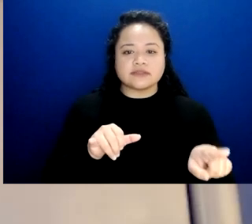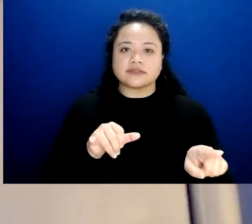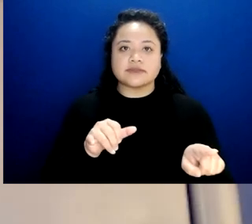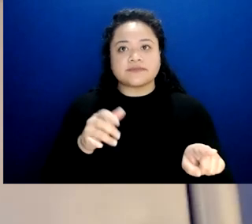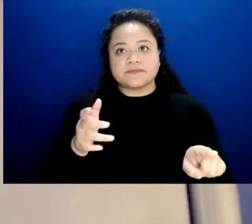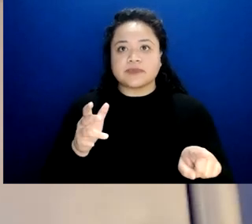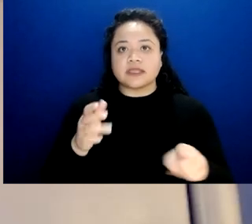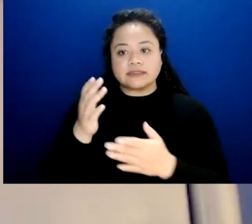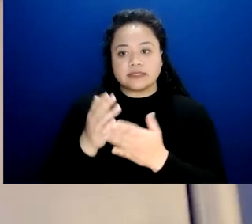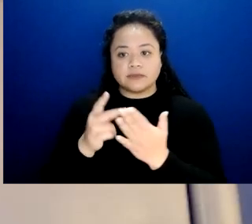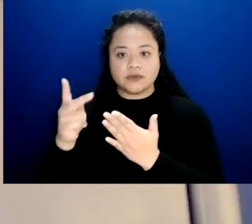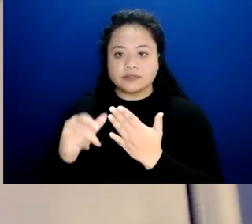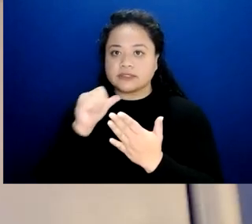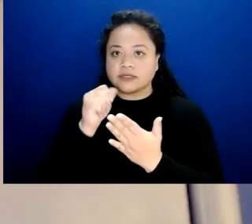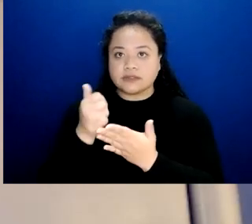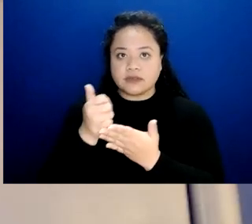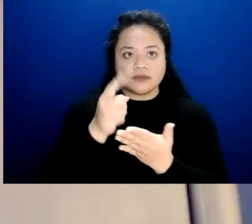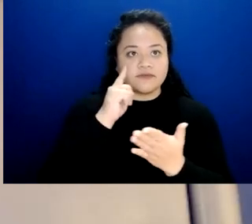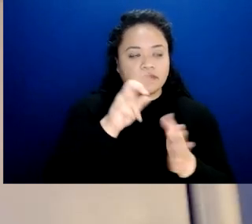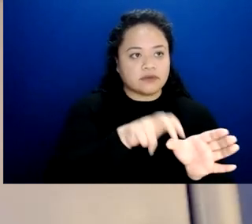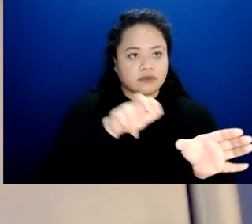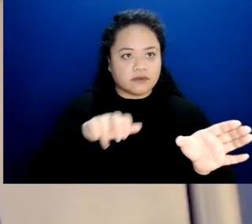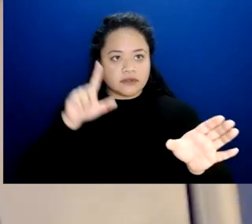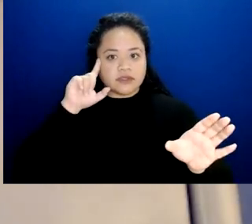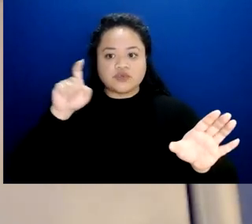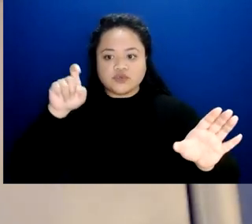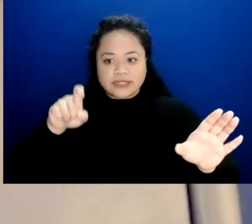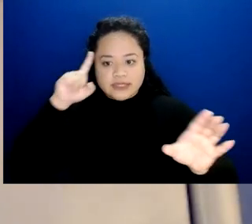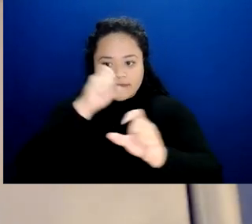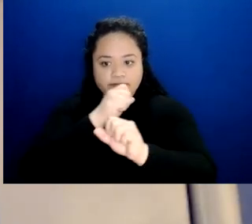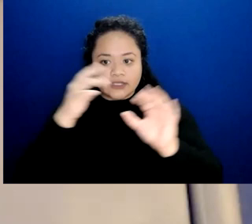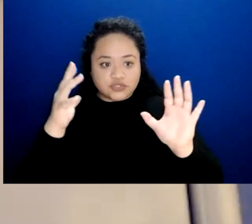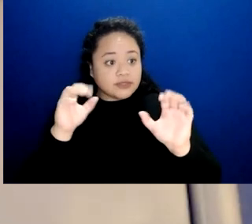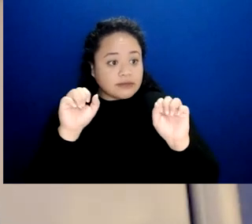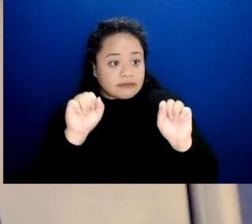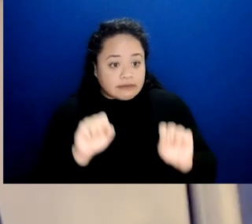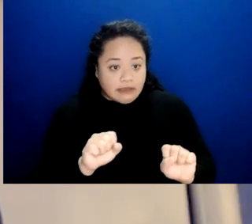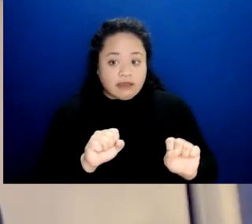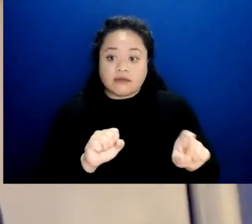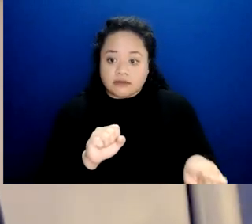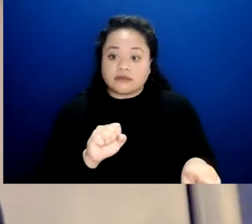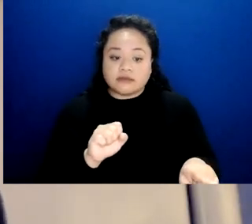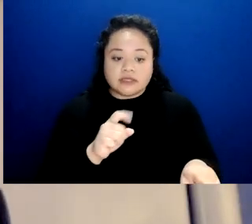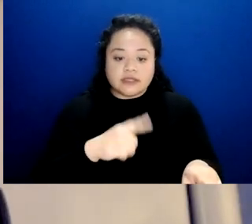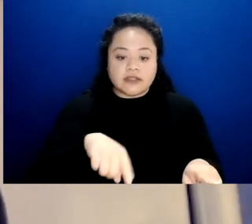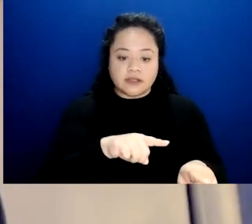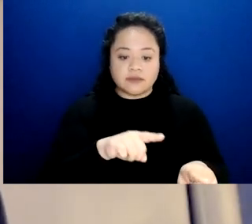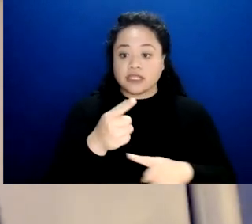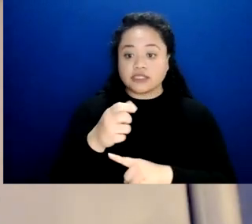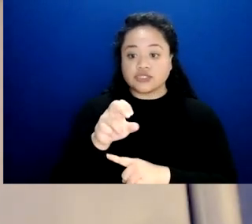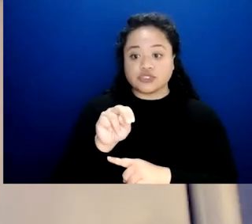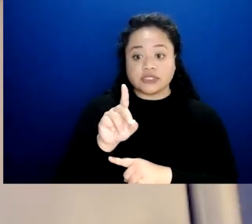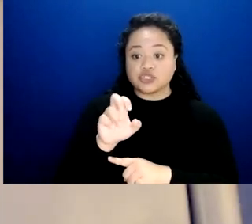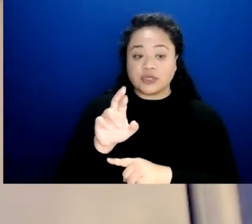and envisioning men as they can both be a gender that represents very problematic